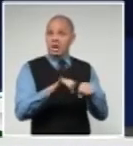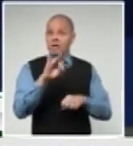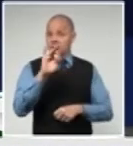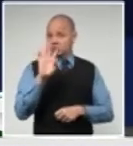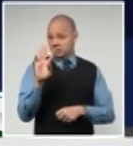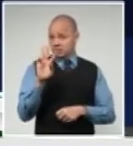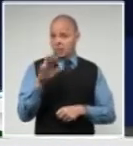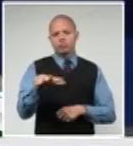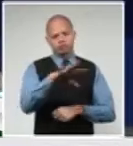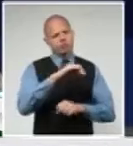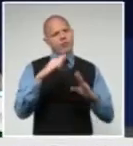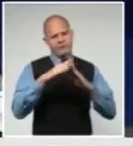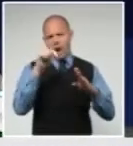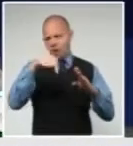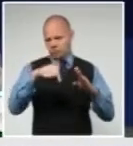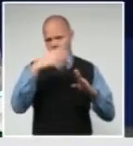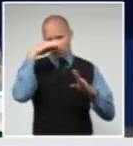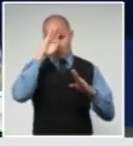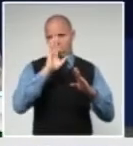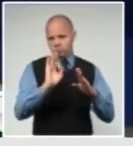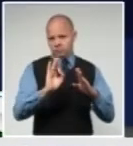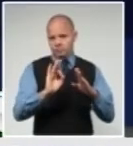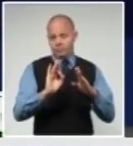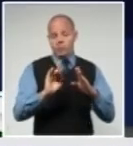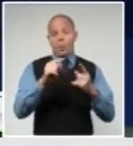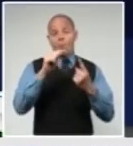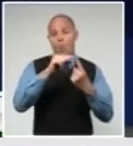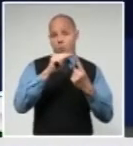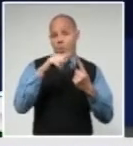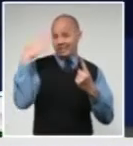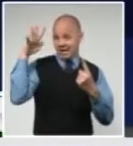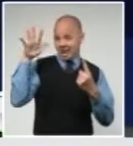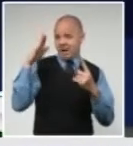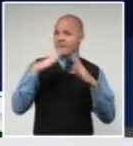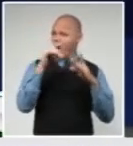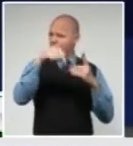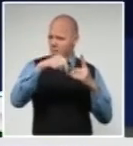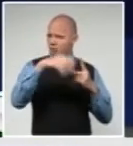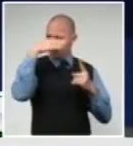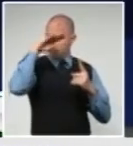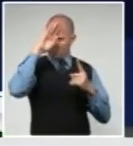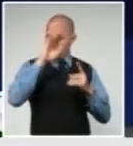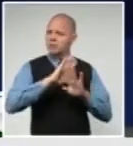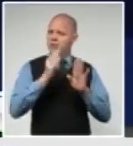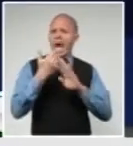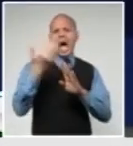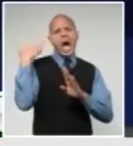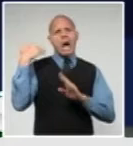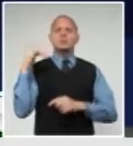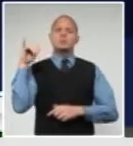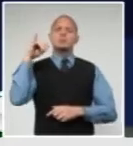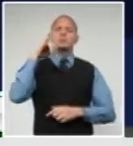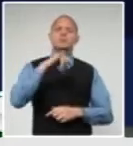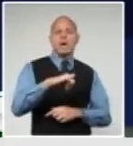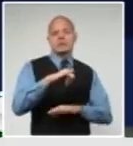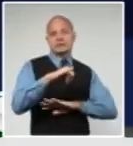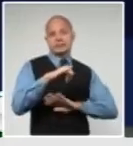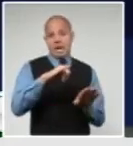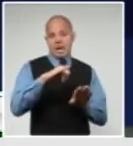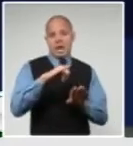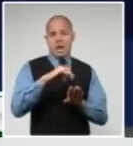Cuba's incidence rate since it is an imported case. 72 of the 73 cases, or the